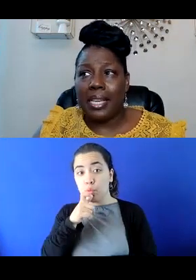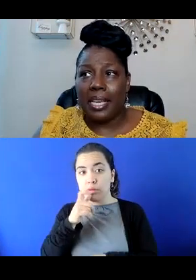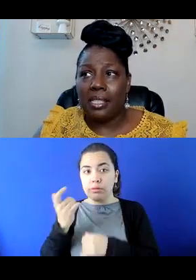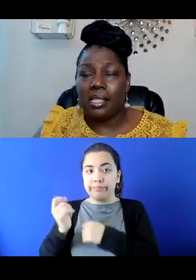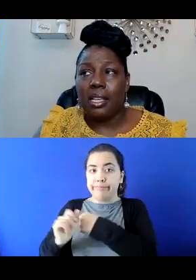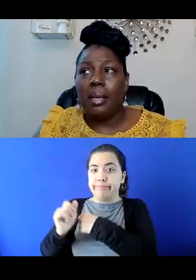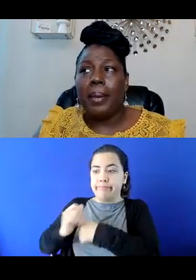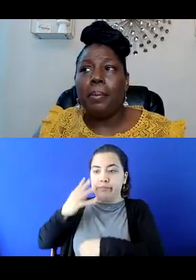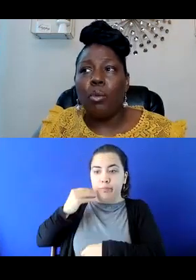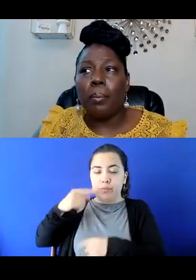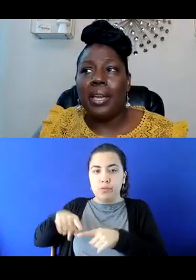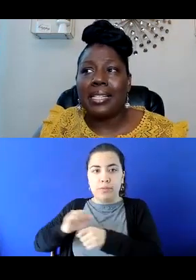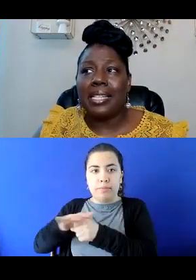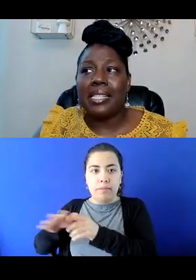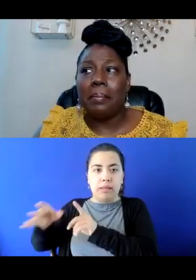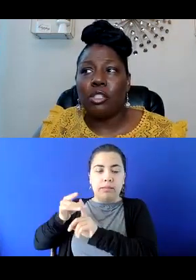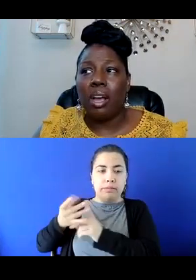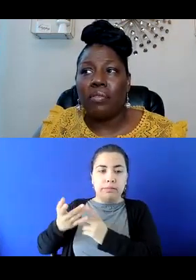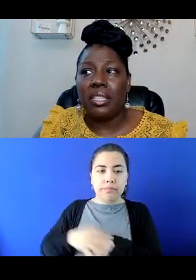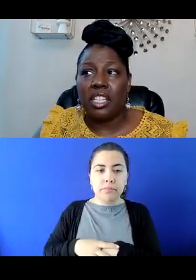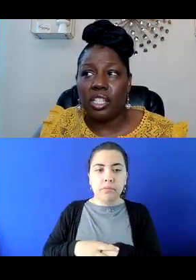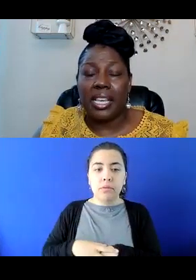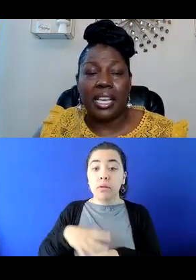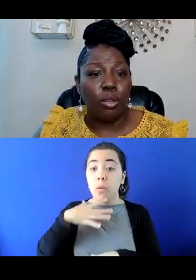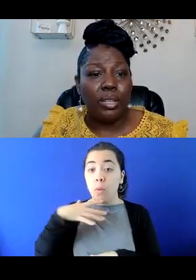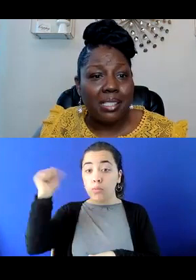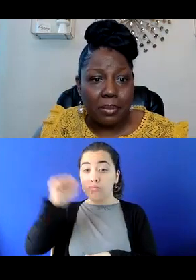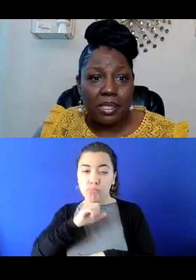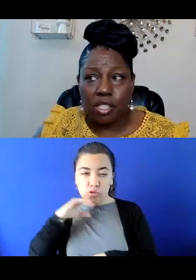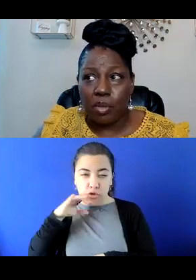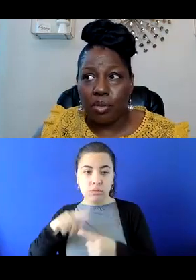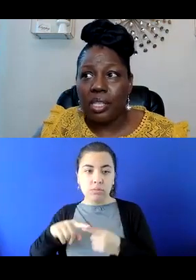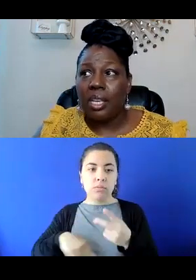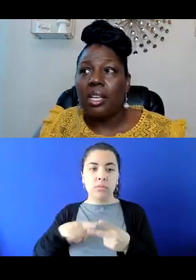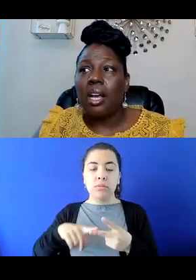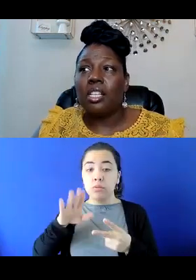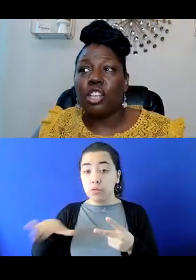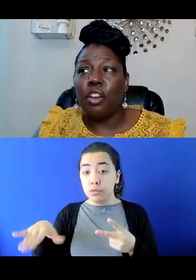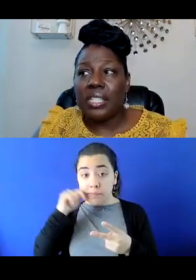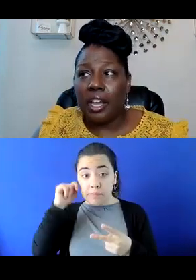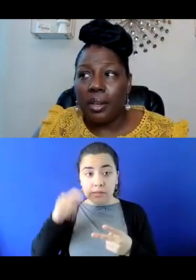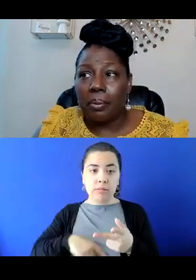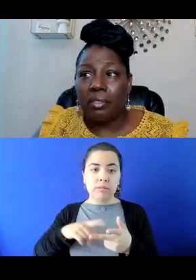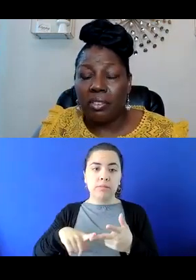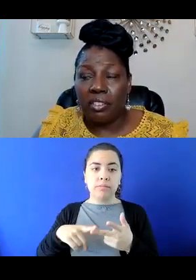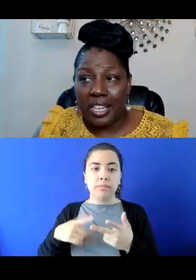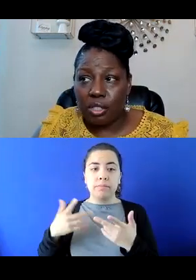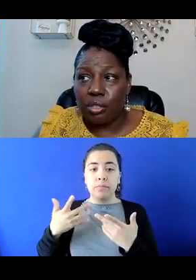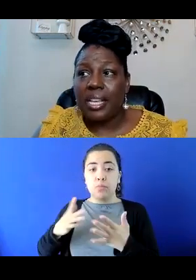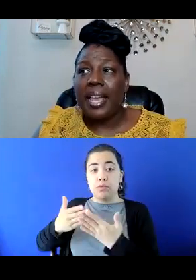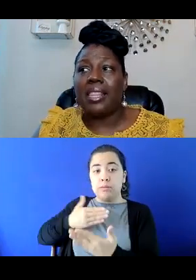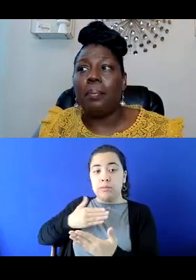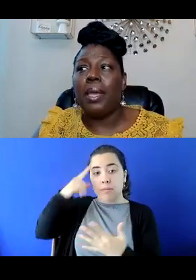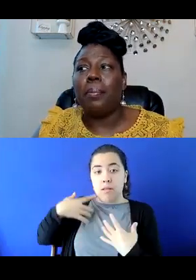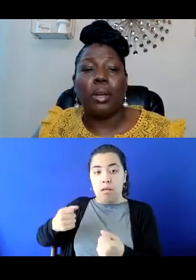and teens, people with pre-existing mental health conditions, including substance abuse, service area